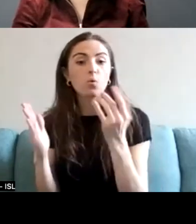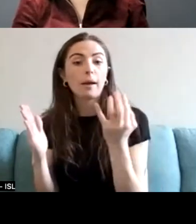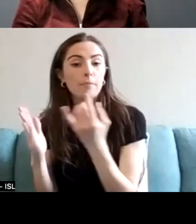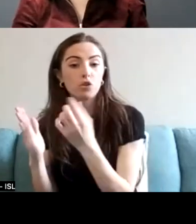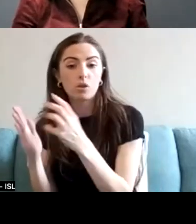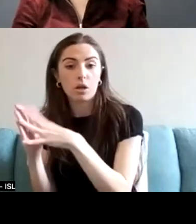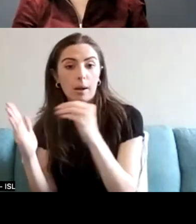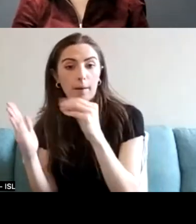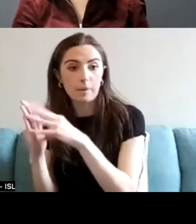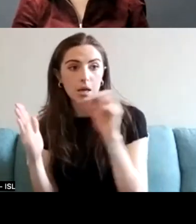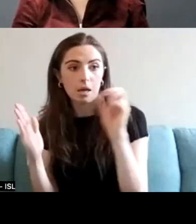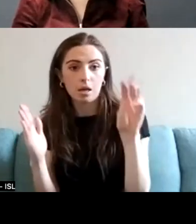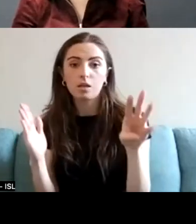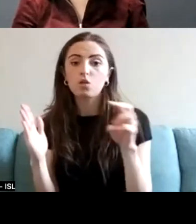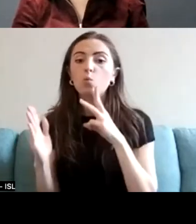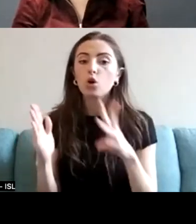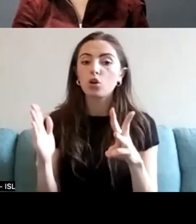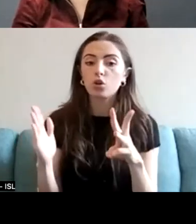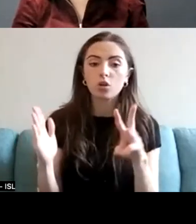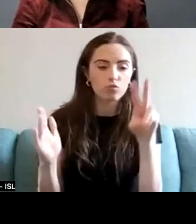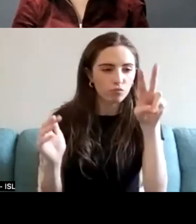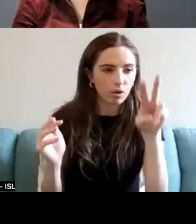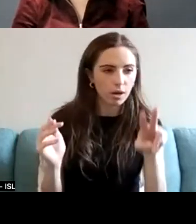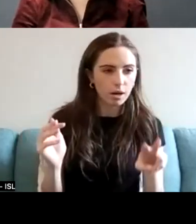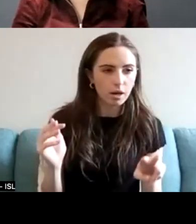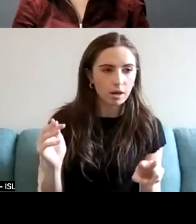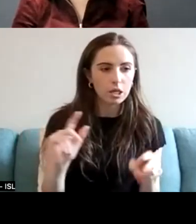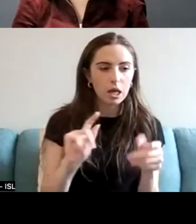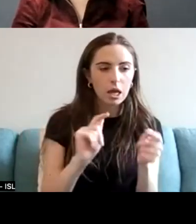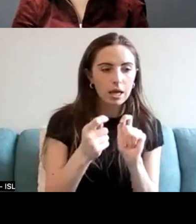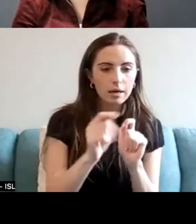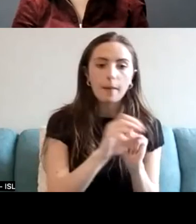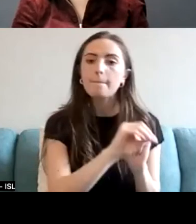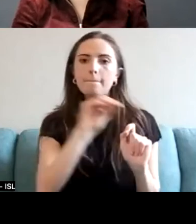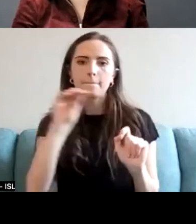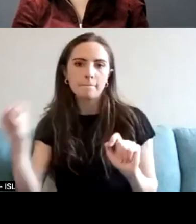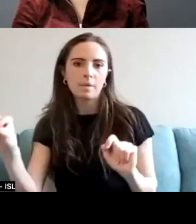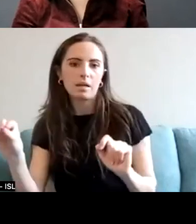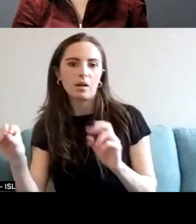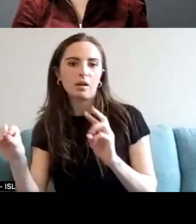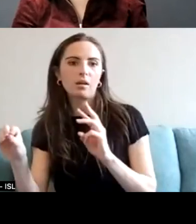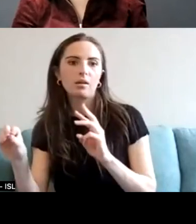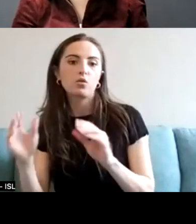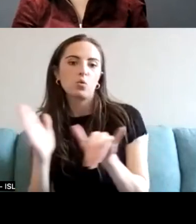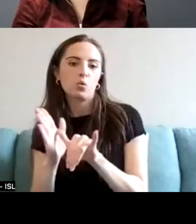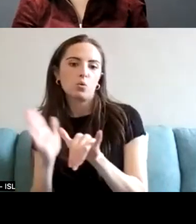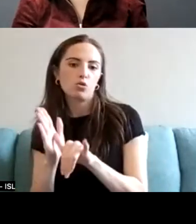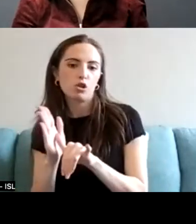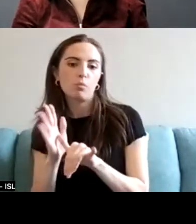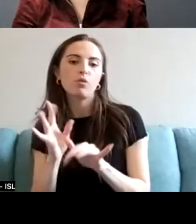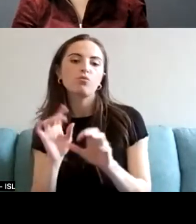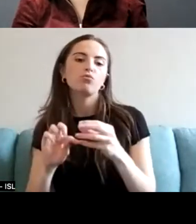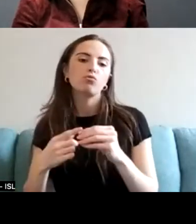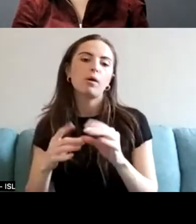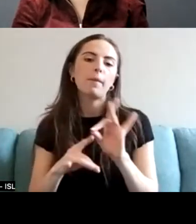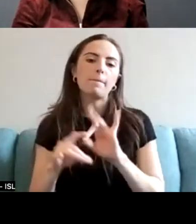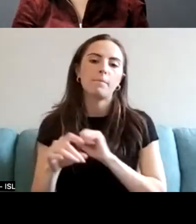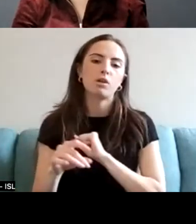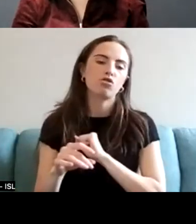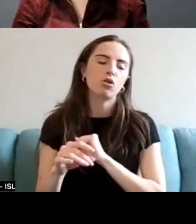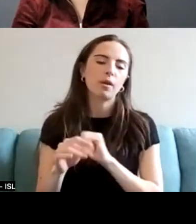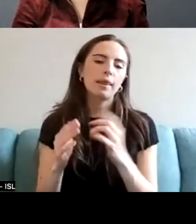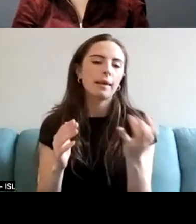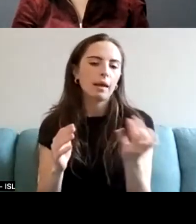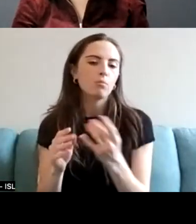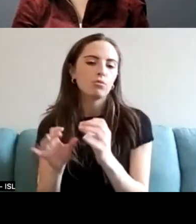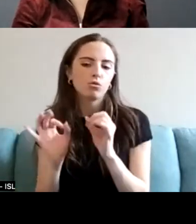back into the program so that it works, so that the captions are as accurate as possible. So yeah, it's